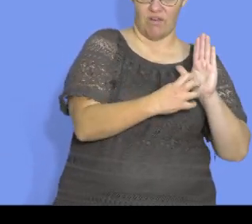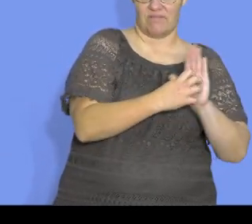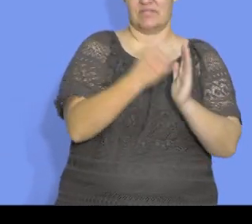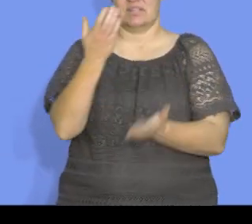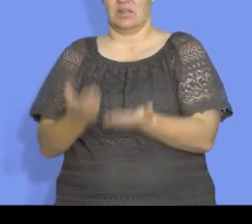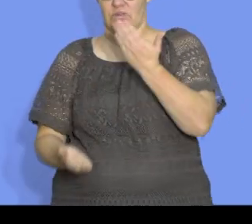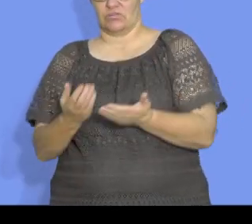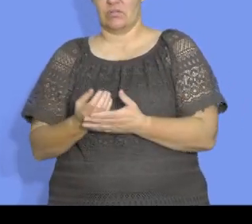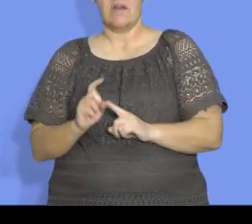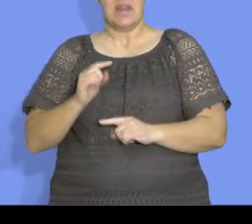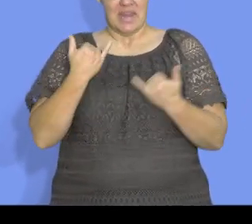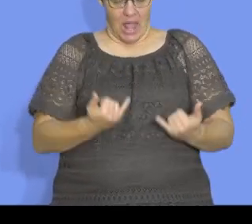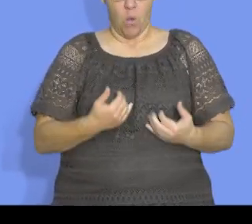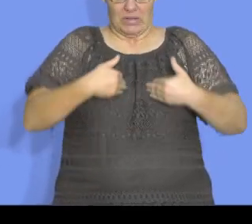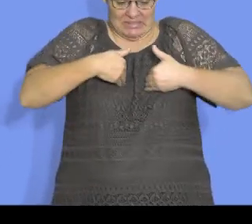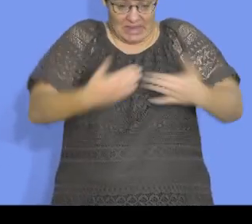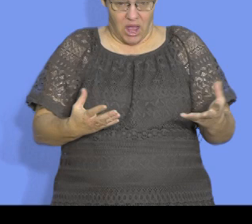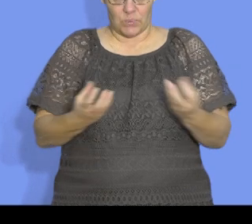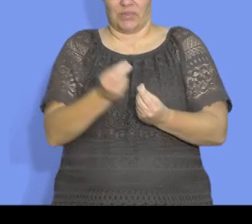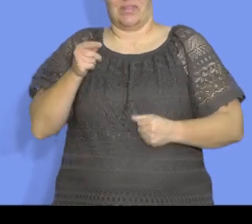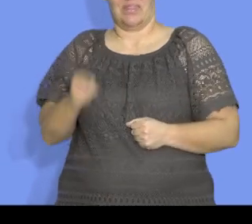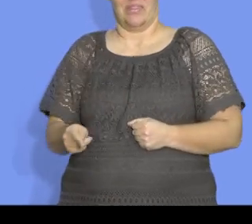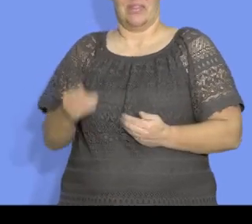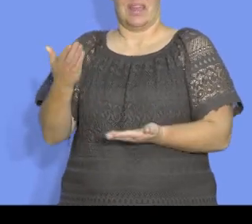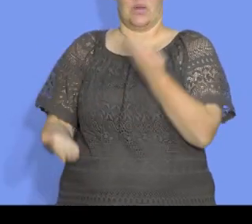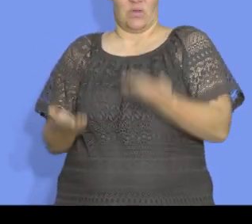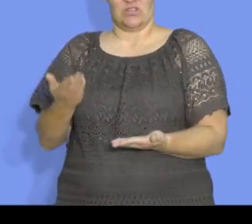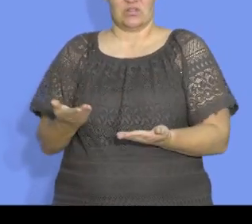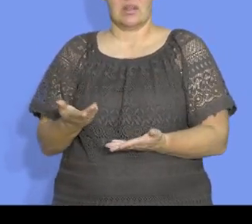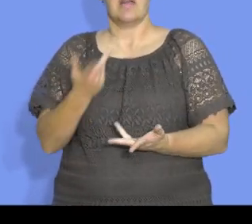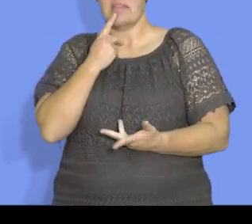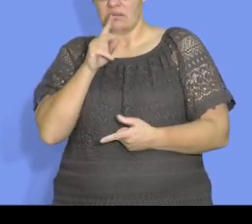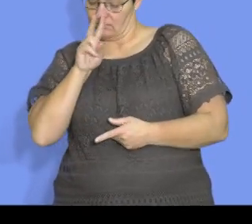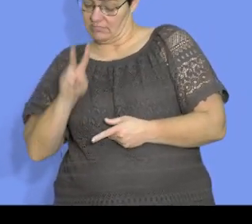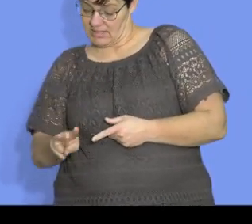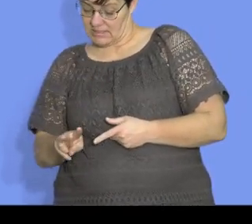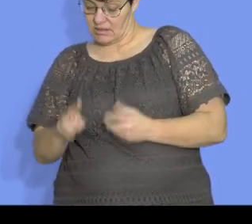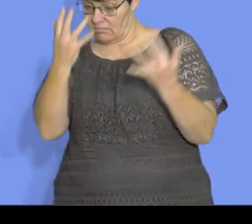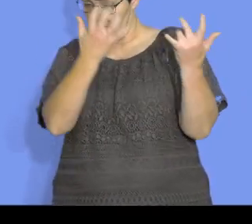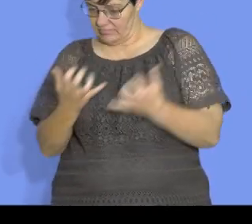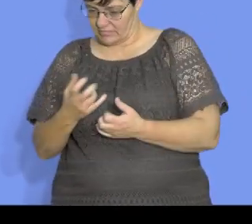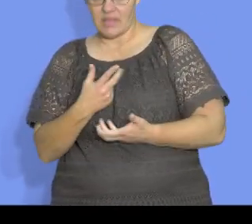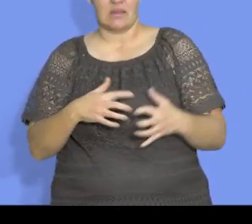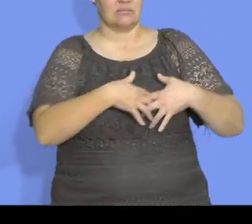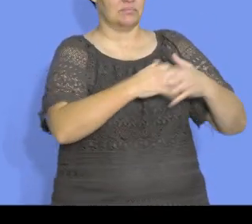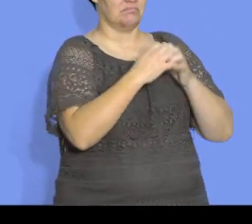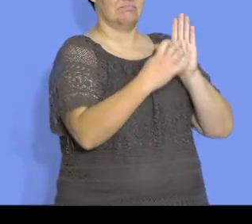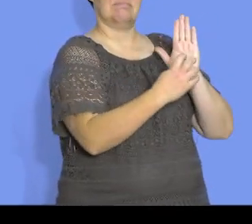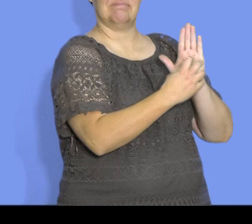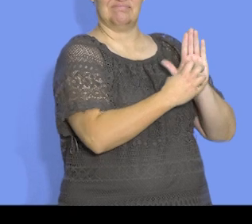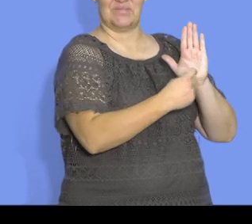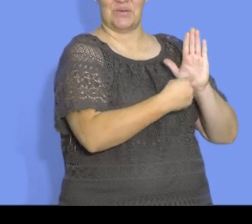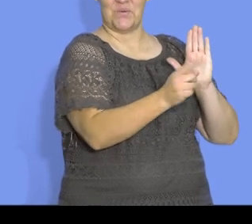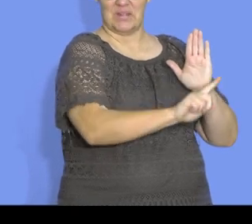going to start with equations and try and work out what the graph would look at and say what sort of relationship that would